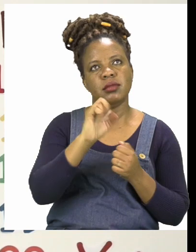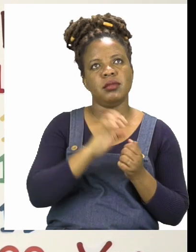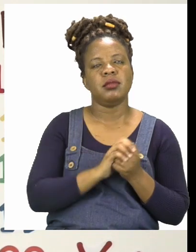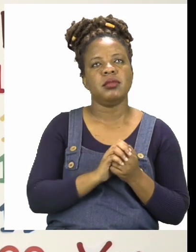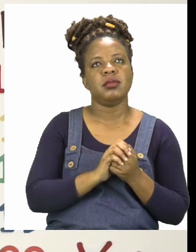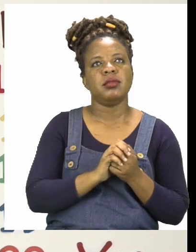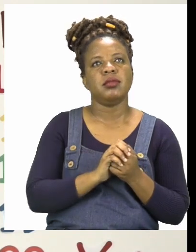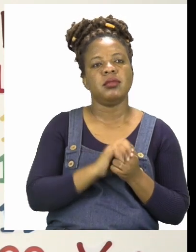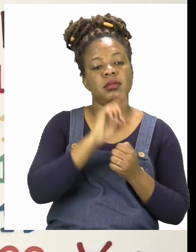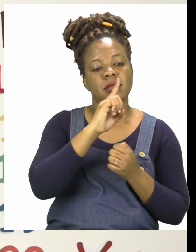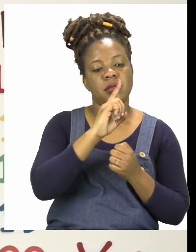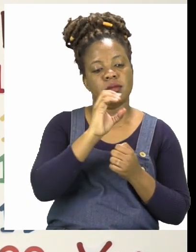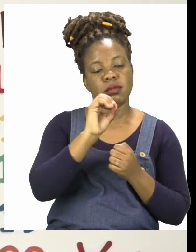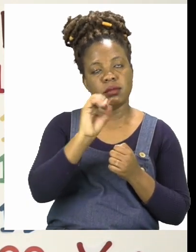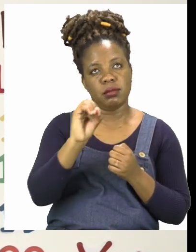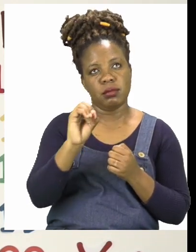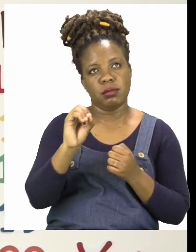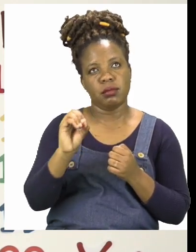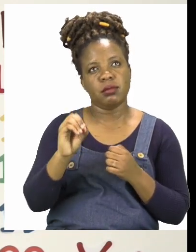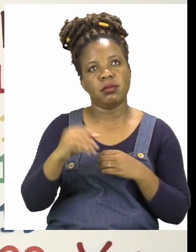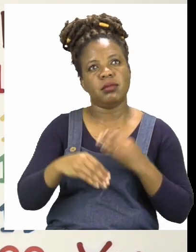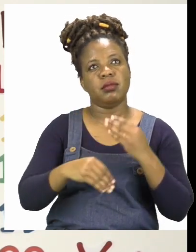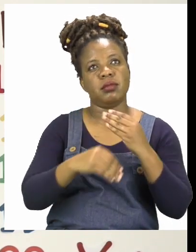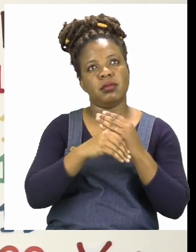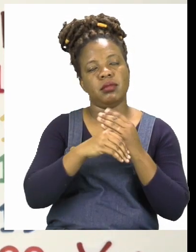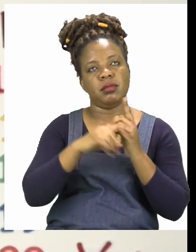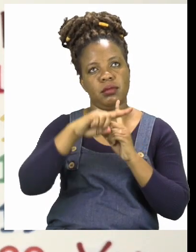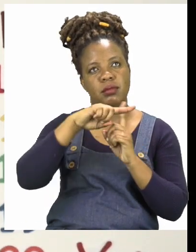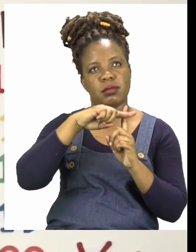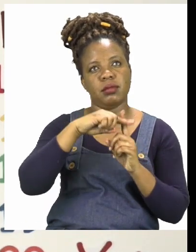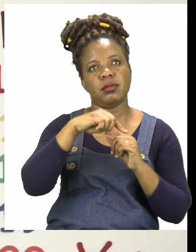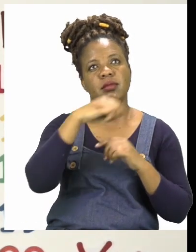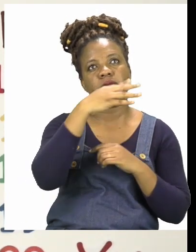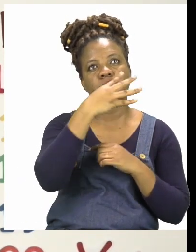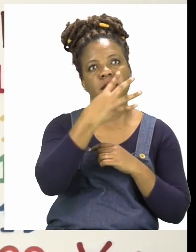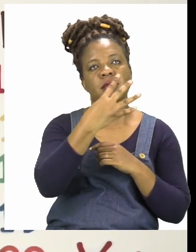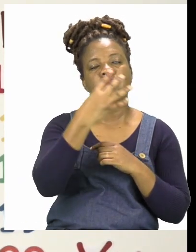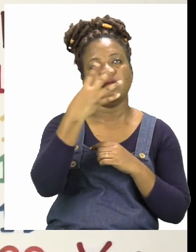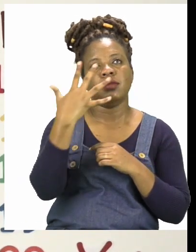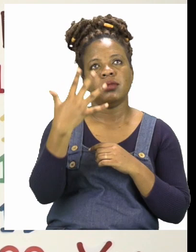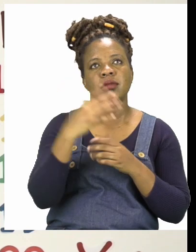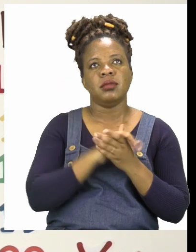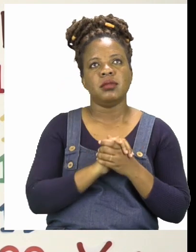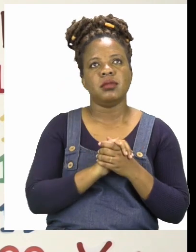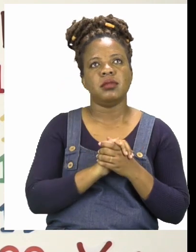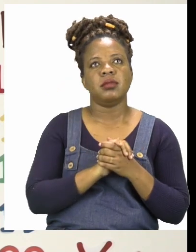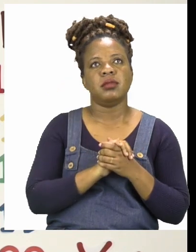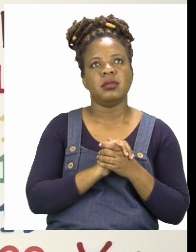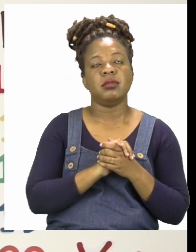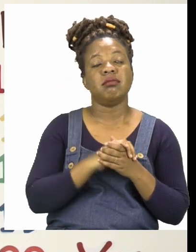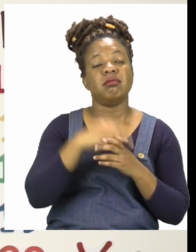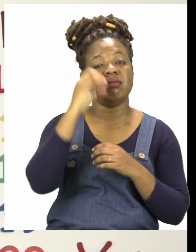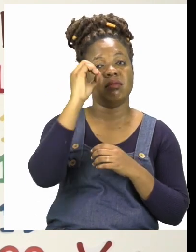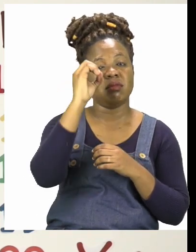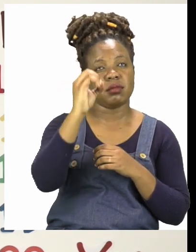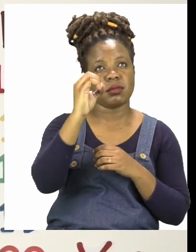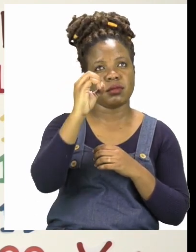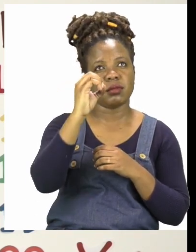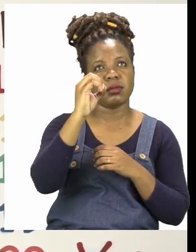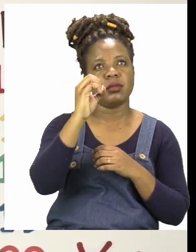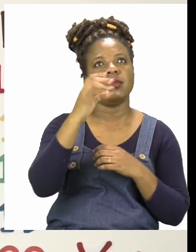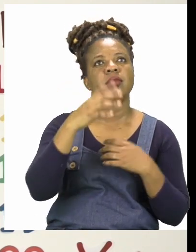plus 45. So we're going to start with our units and we say 0 plus